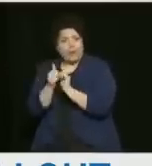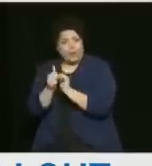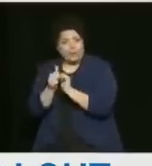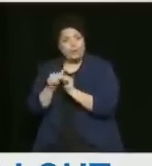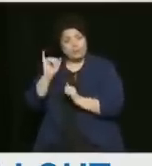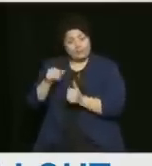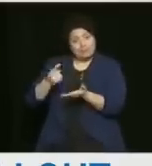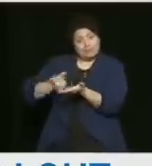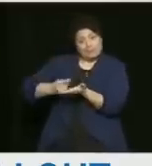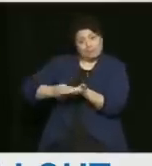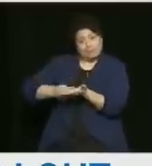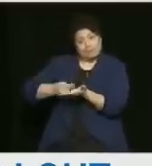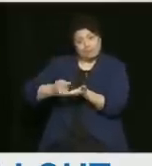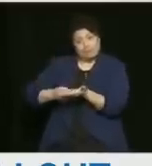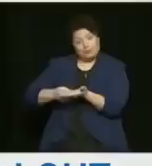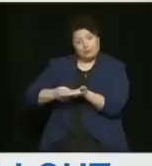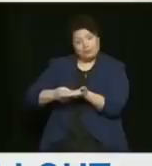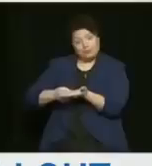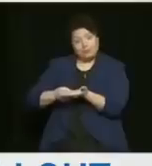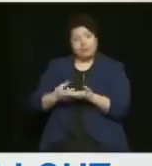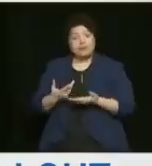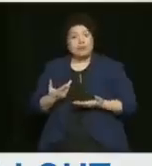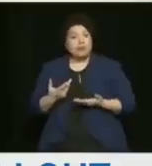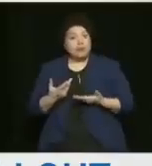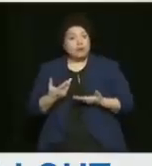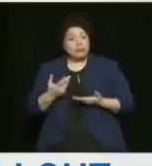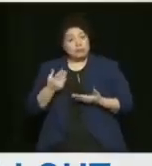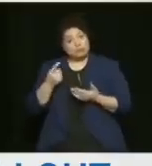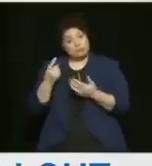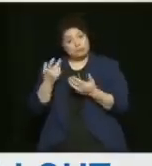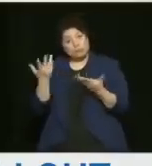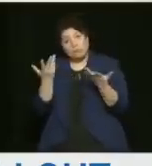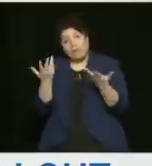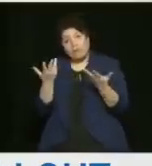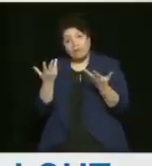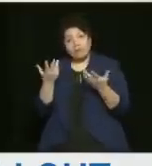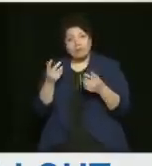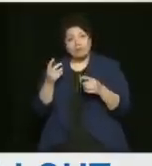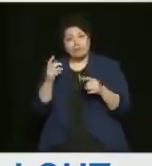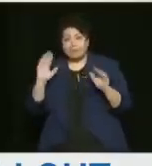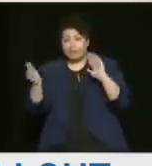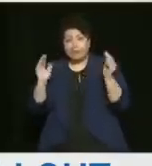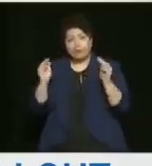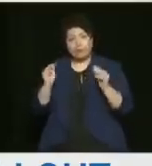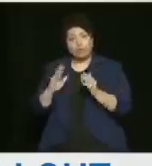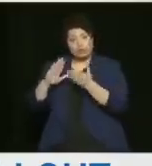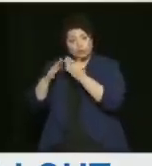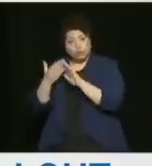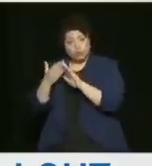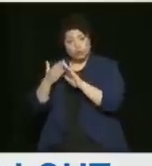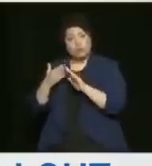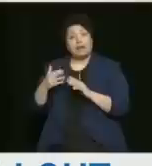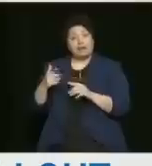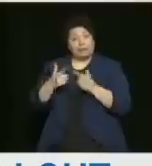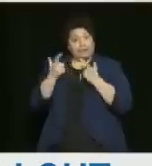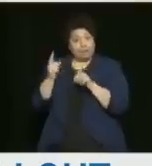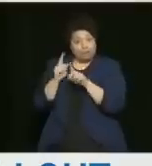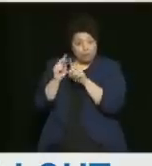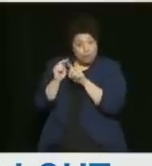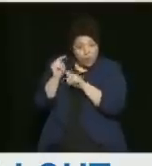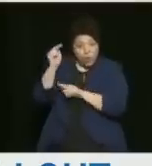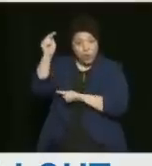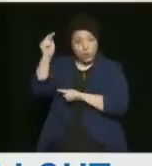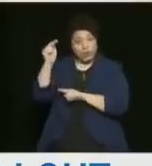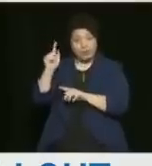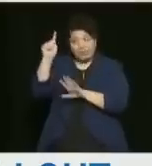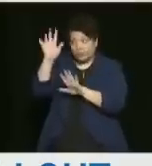SAC. What is the difference really in practical terms between a community in the territories up north that is quite